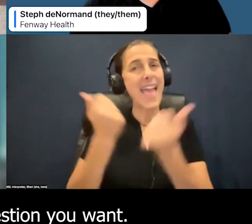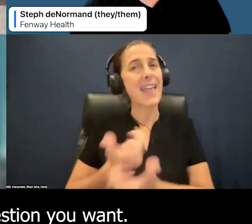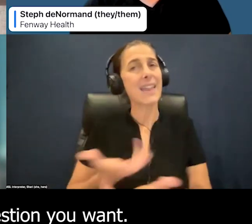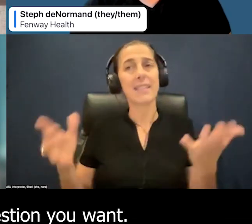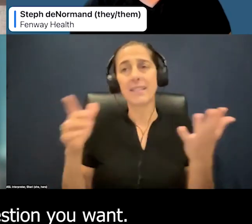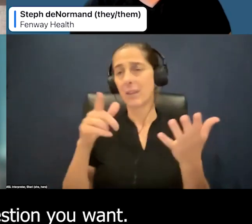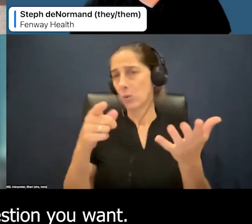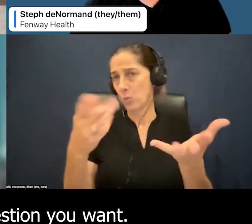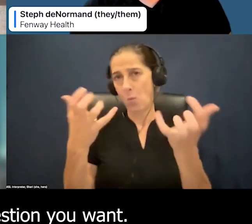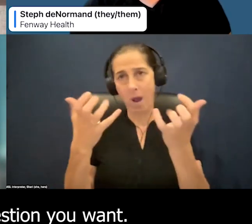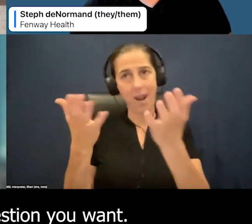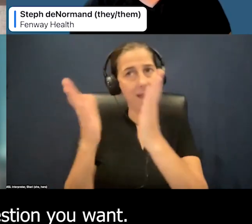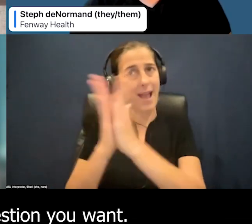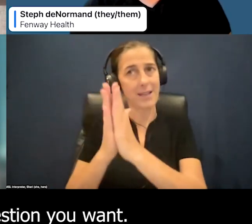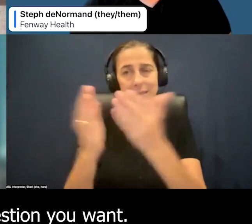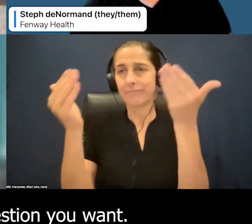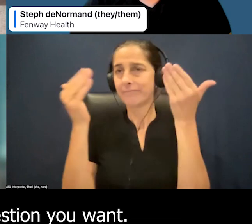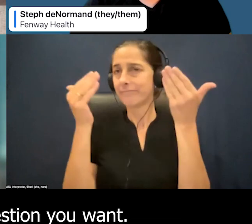want.